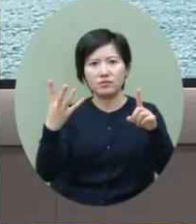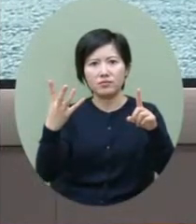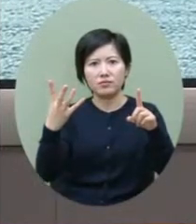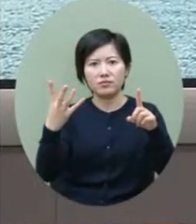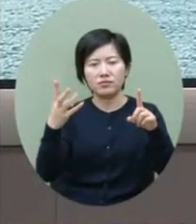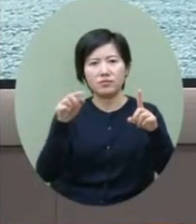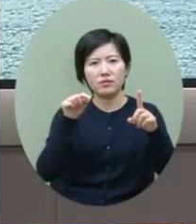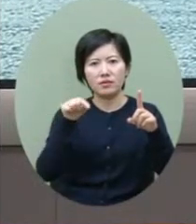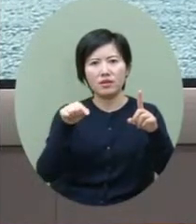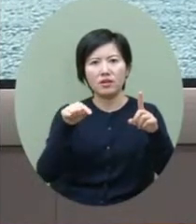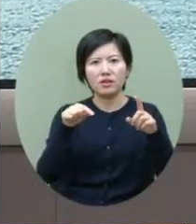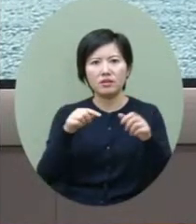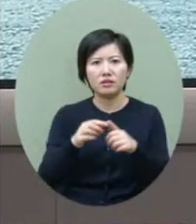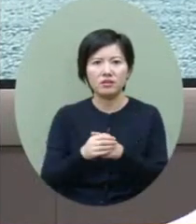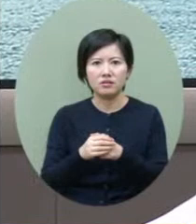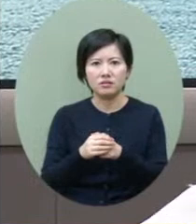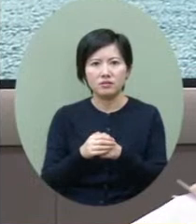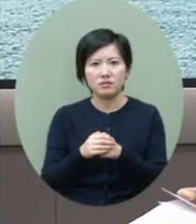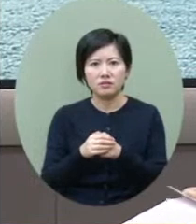10324 case number.